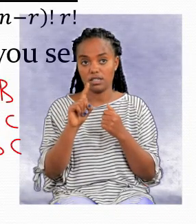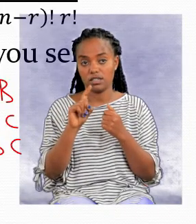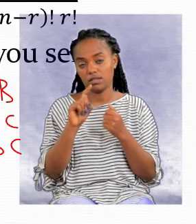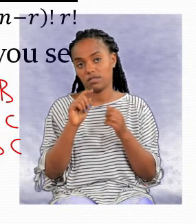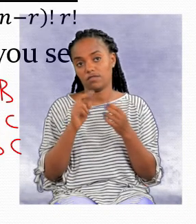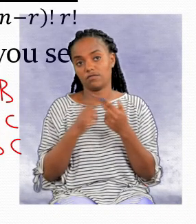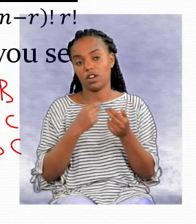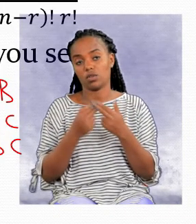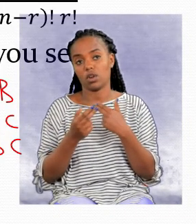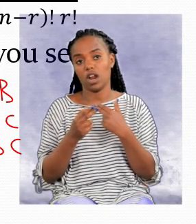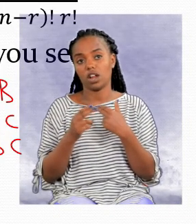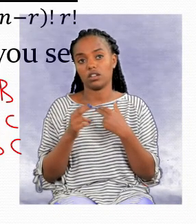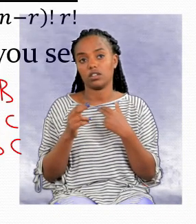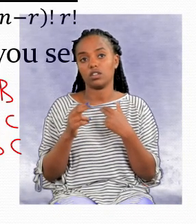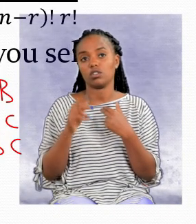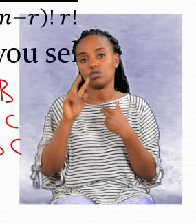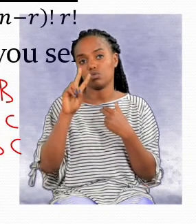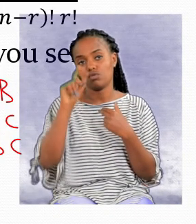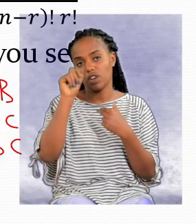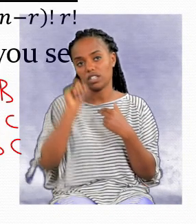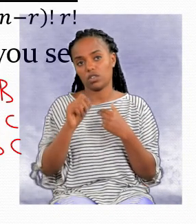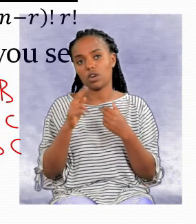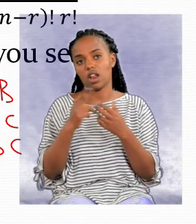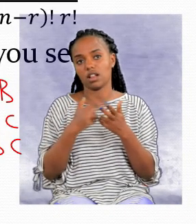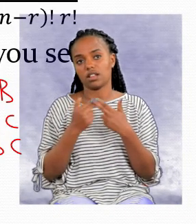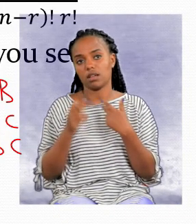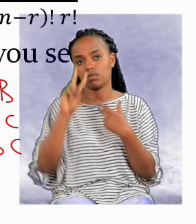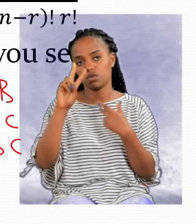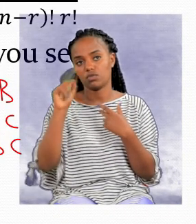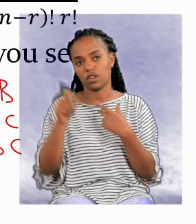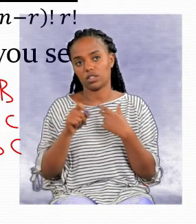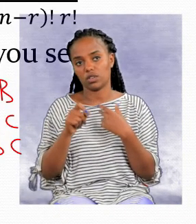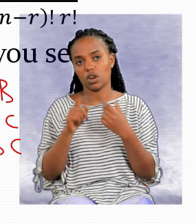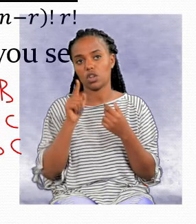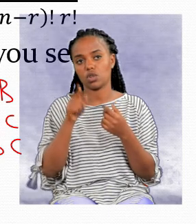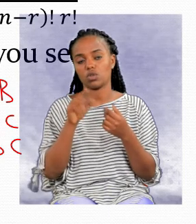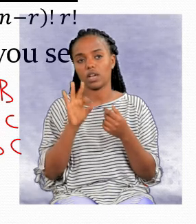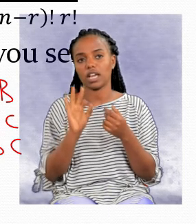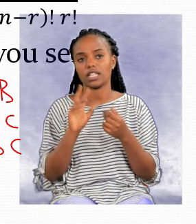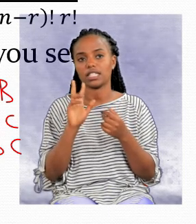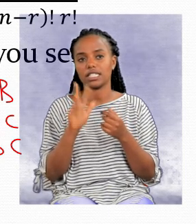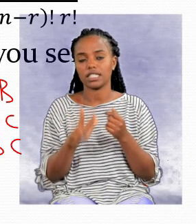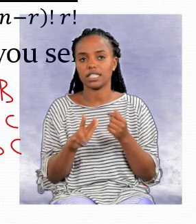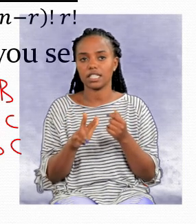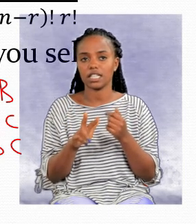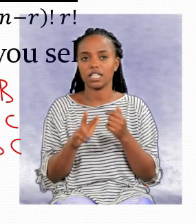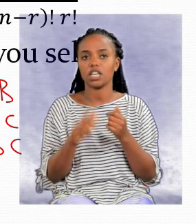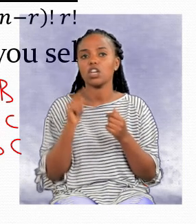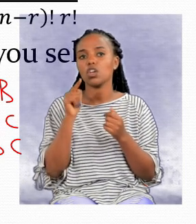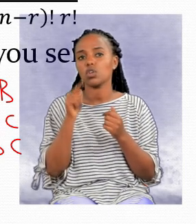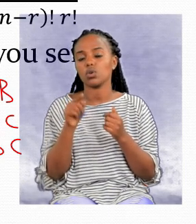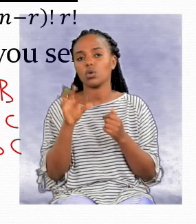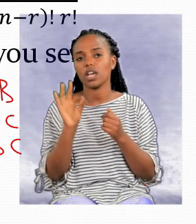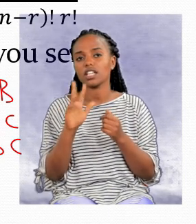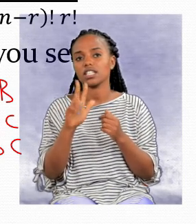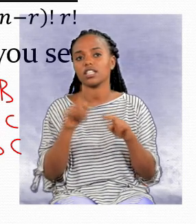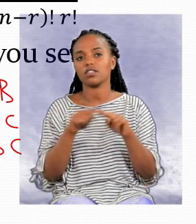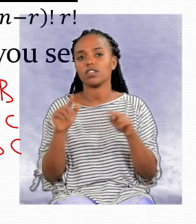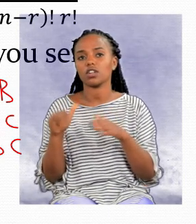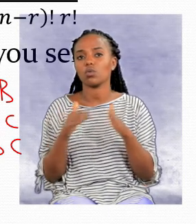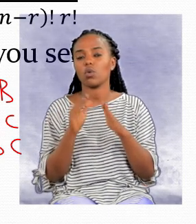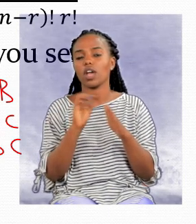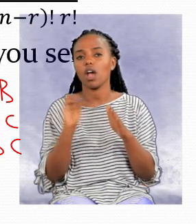1 times 2 factorial. You can cancel 2 factorial by 2 factorial. You will have 3. Therefore, you will have 3 different ways of